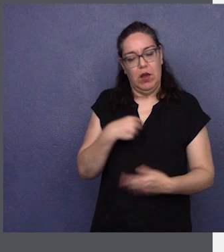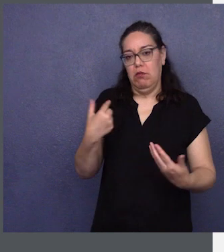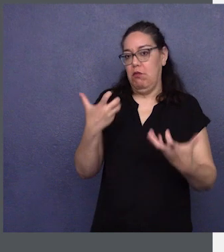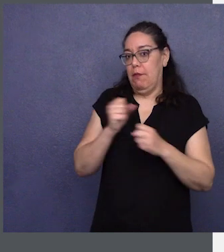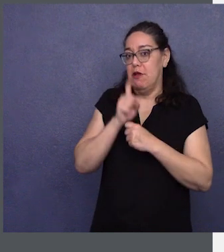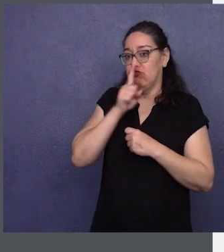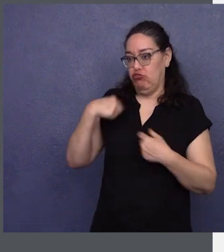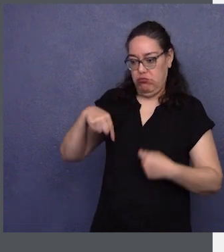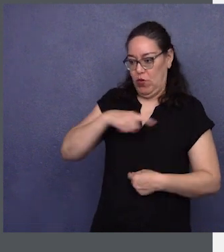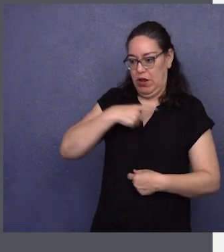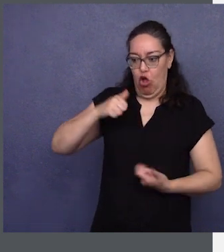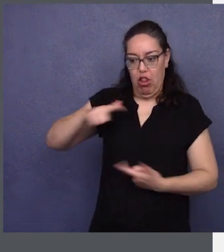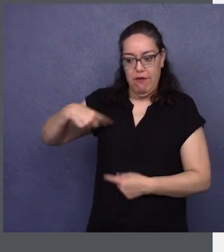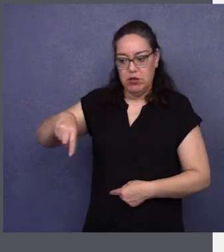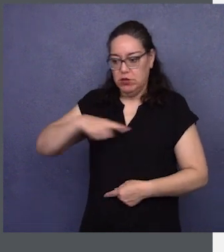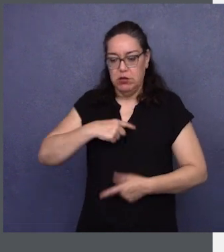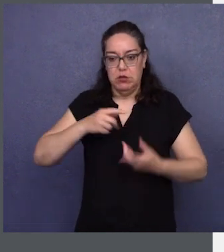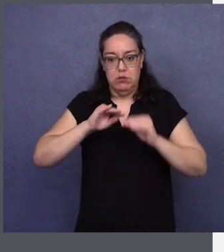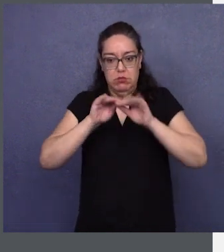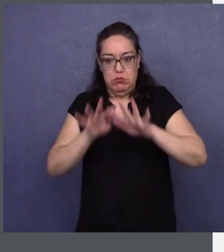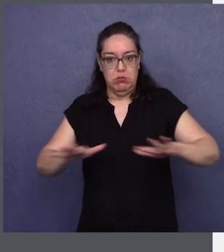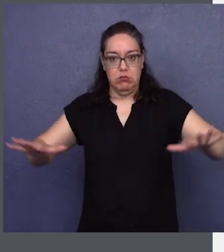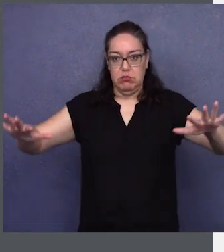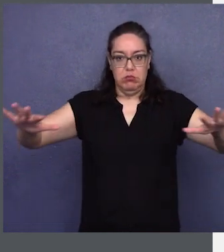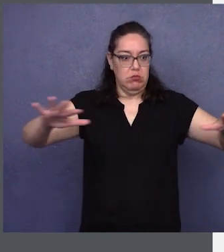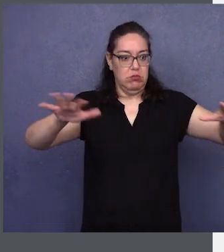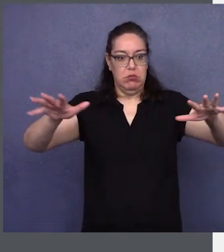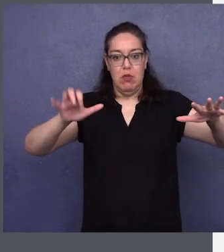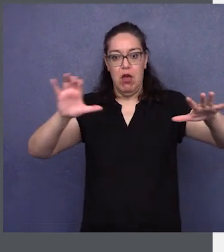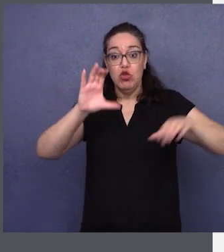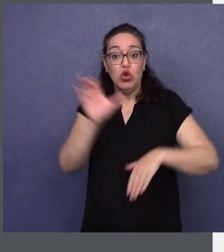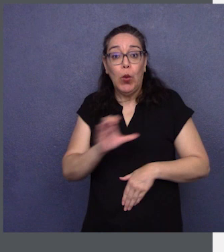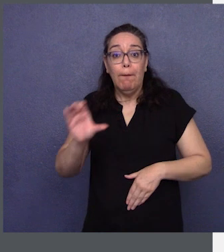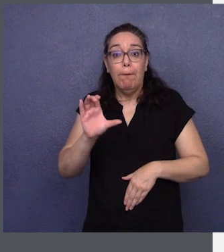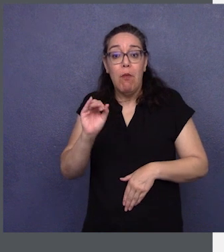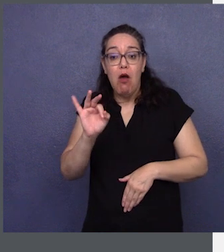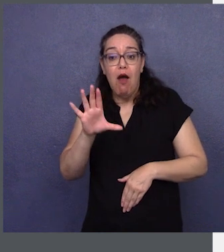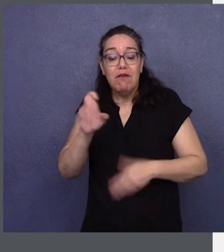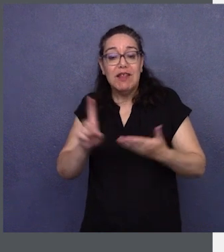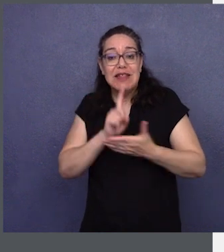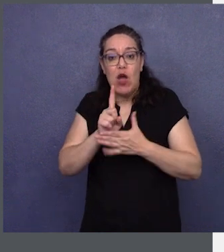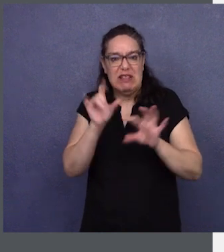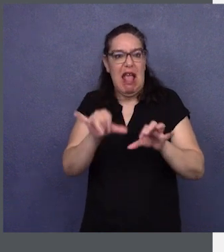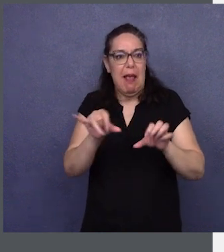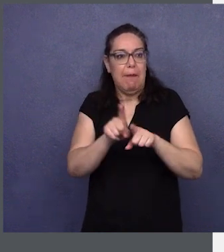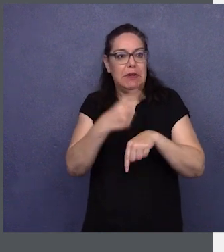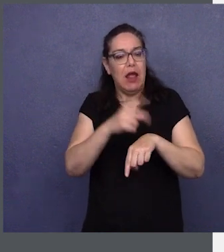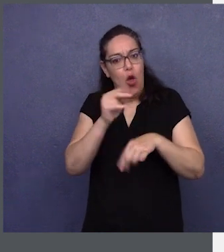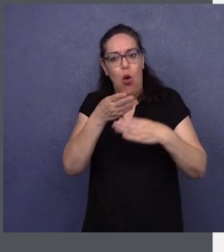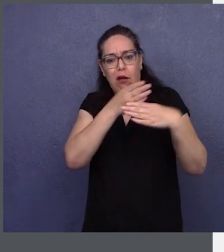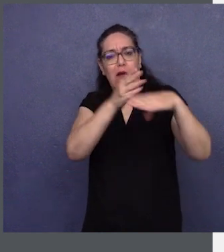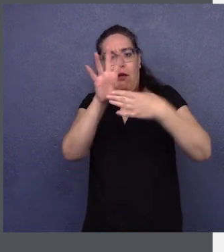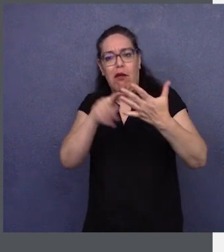of us, you know, spread out our Zoom office hours to give everyone a chance to be able to ask